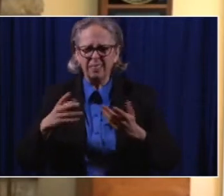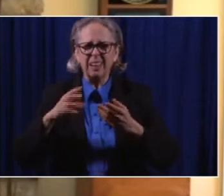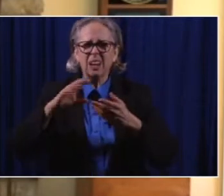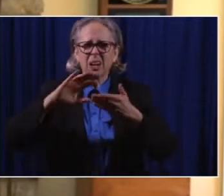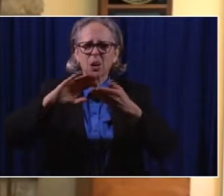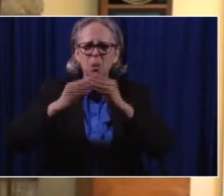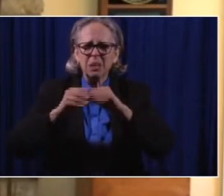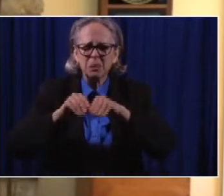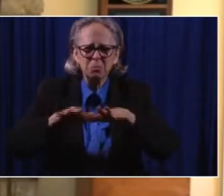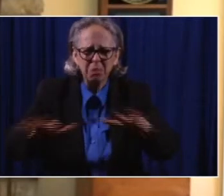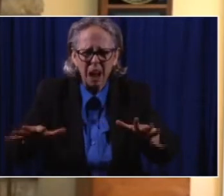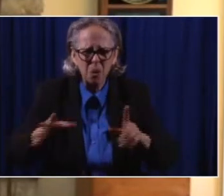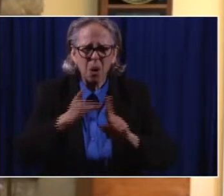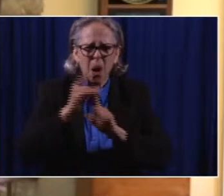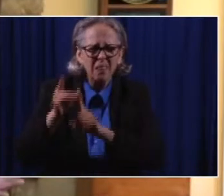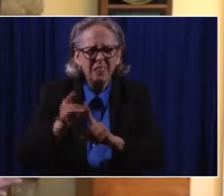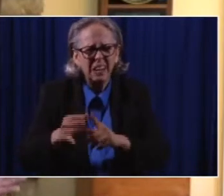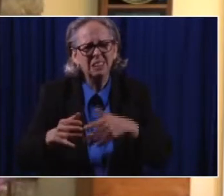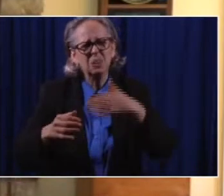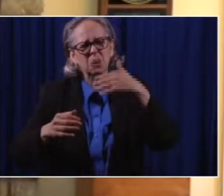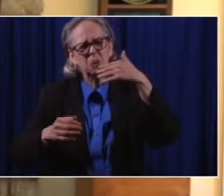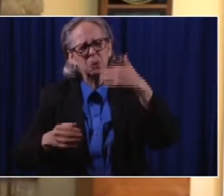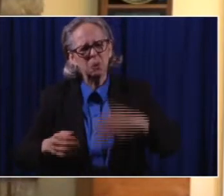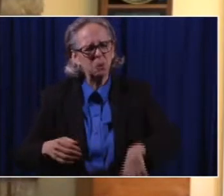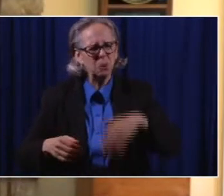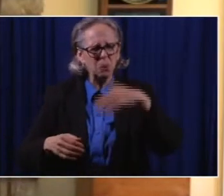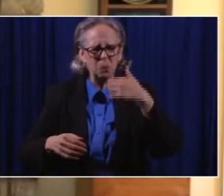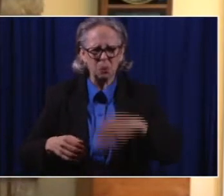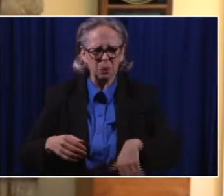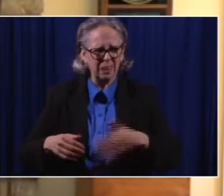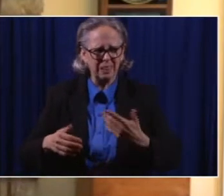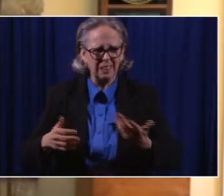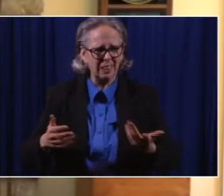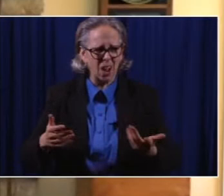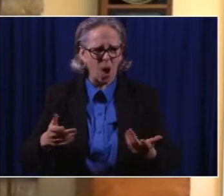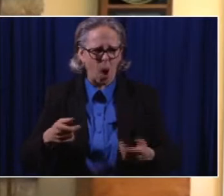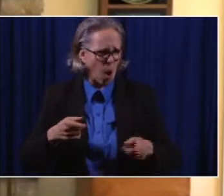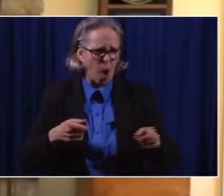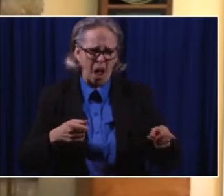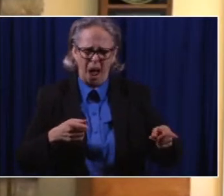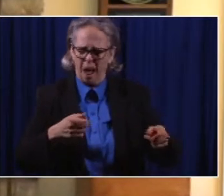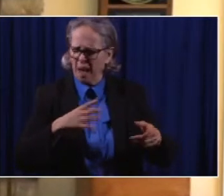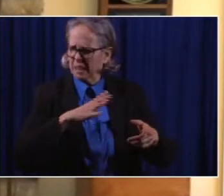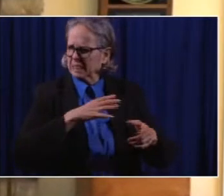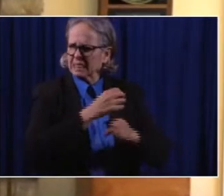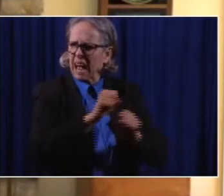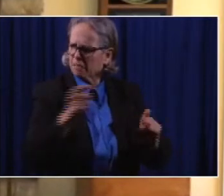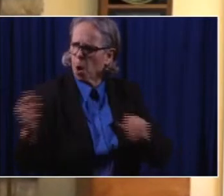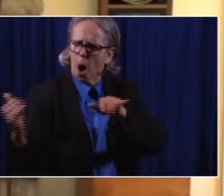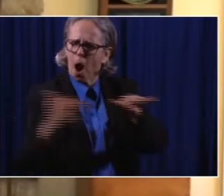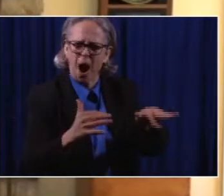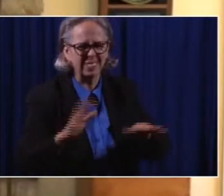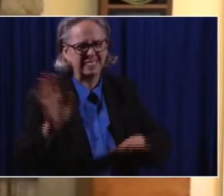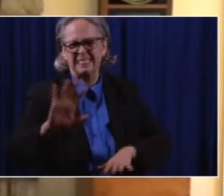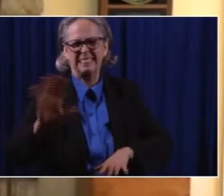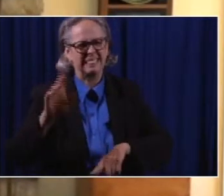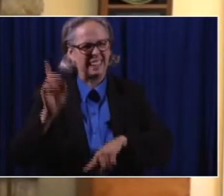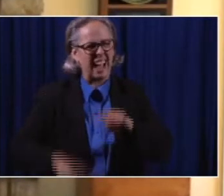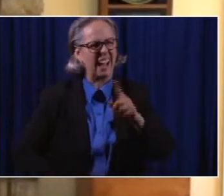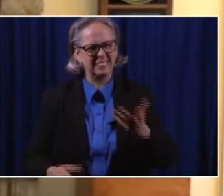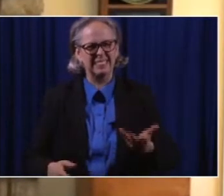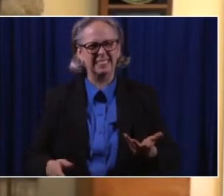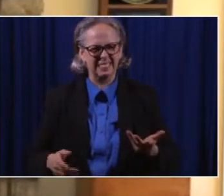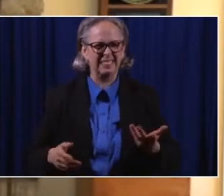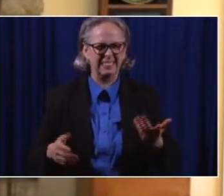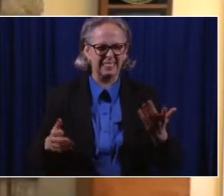turn and say, hey, because some of the nurses from this part of the state come over to this part. We can't do that. So this is managed